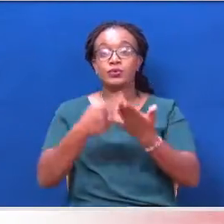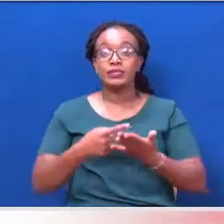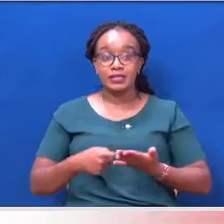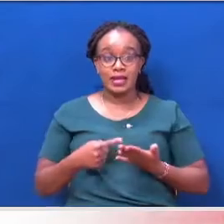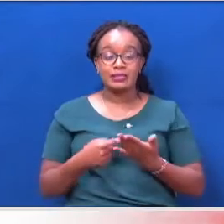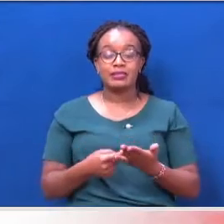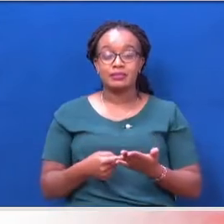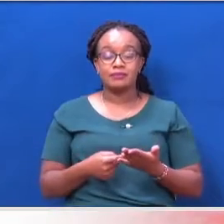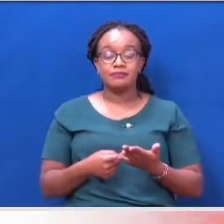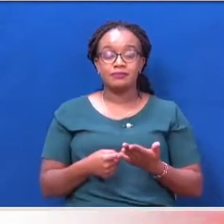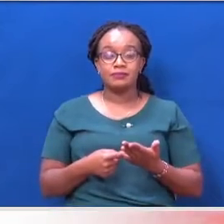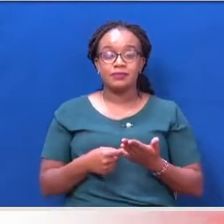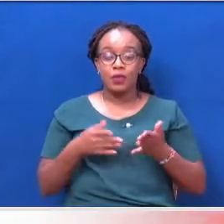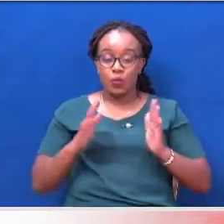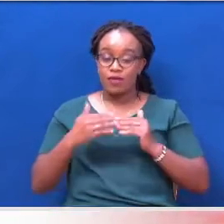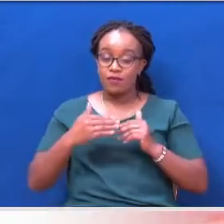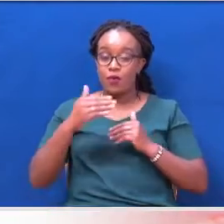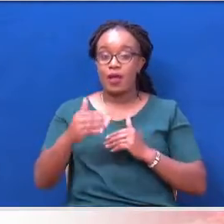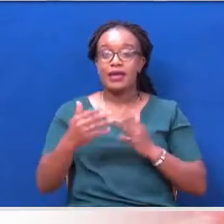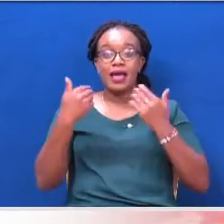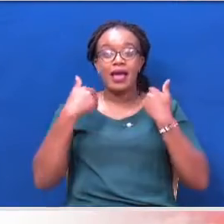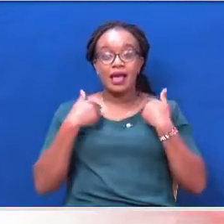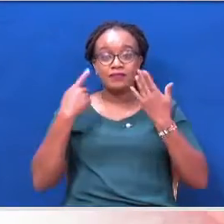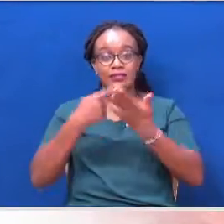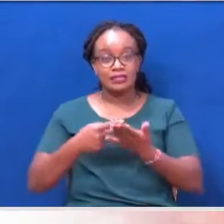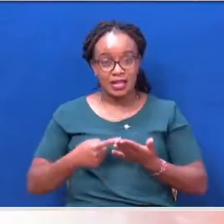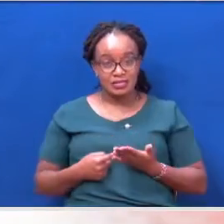chart a way forward, to have a discussion with anybody interested in